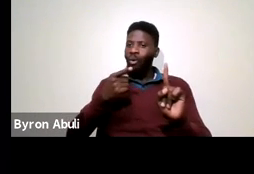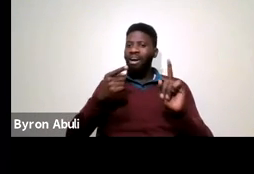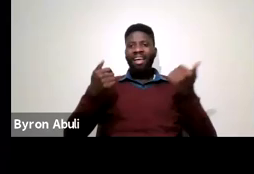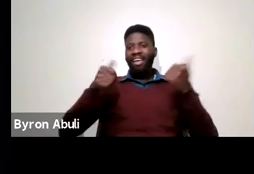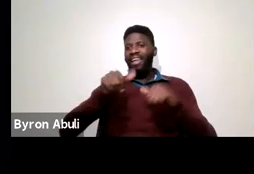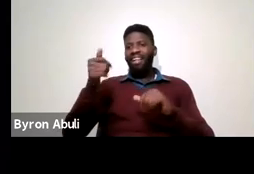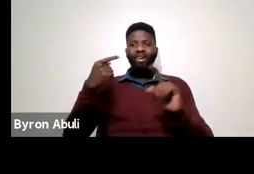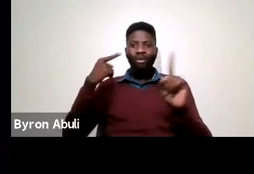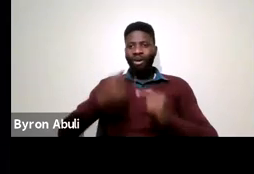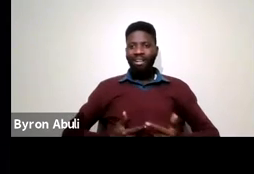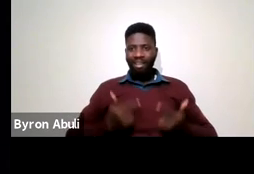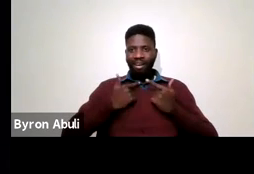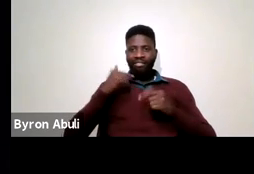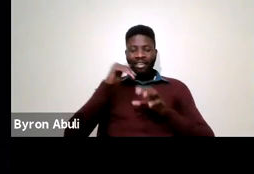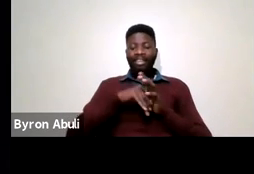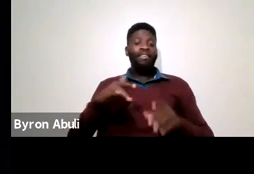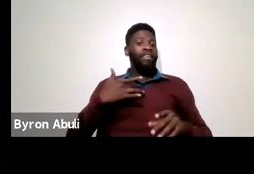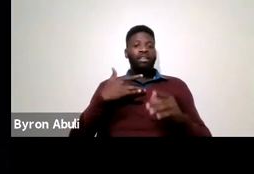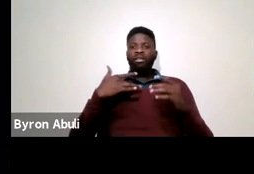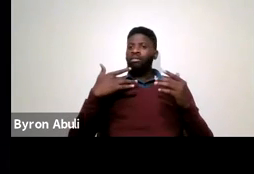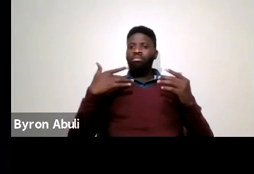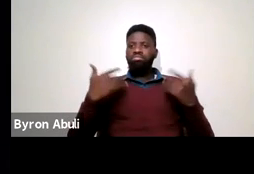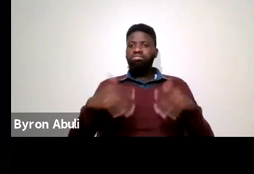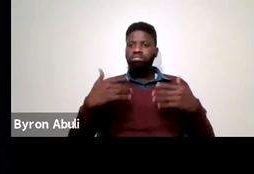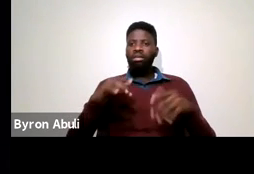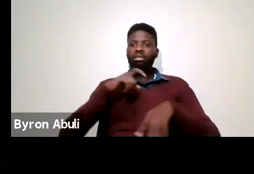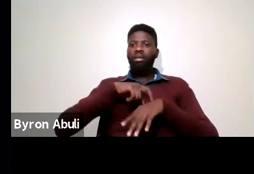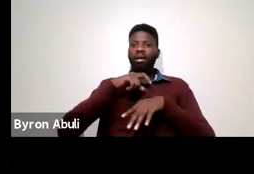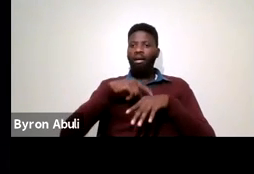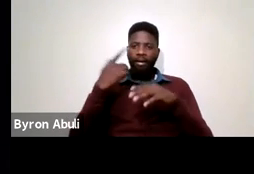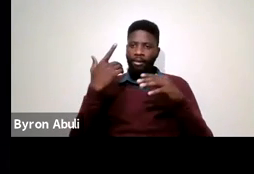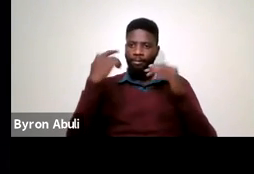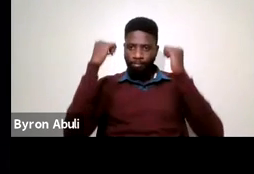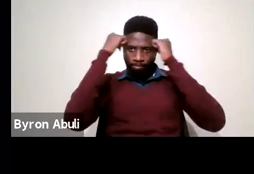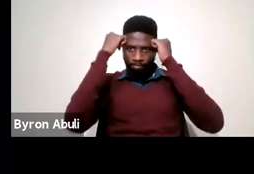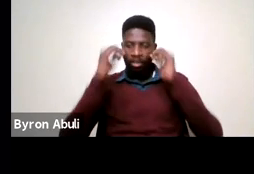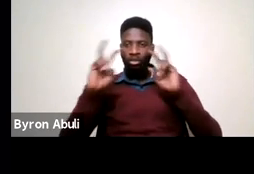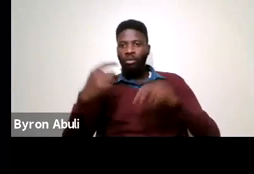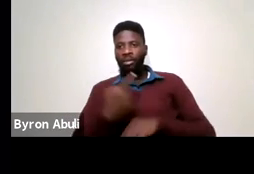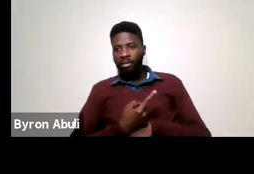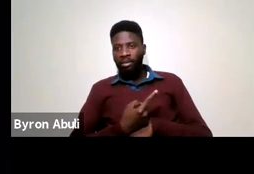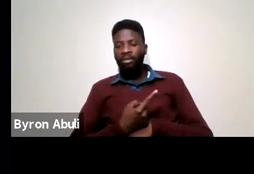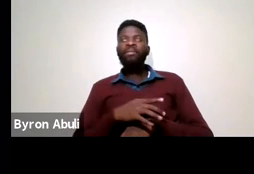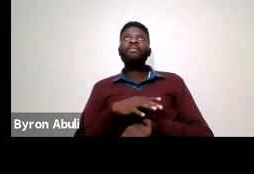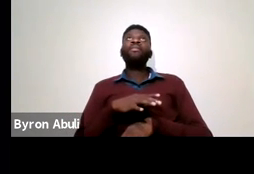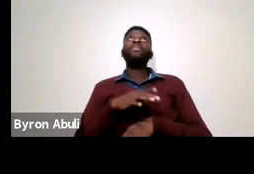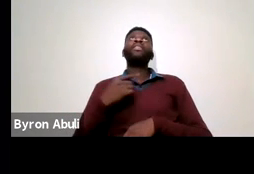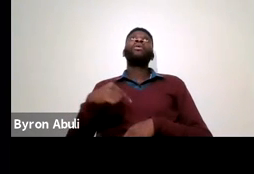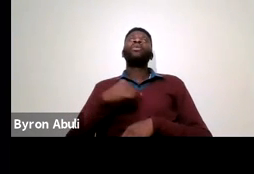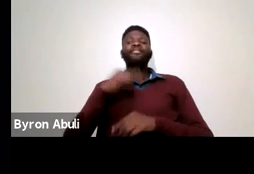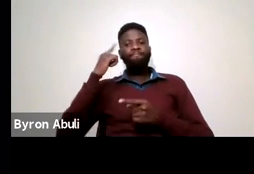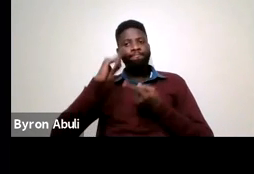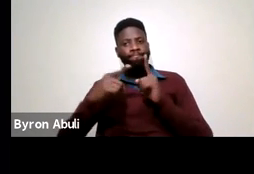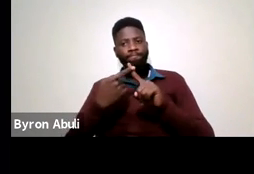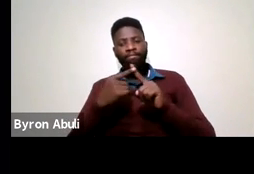So I find it very exciting when it comes to starting this subject. So we'll be thinking how we